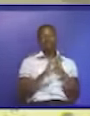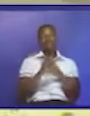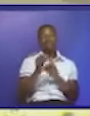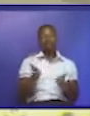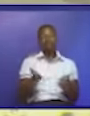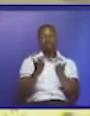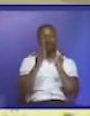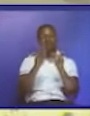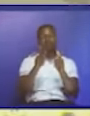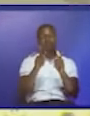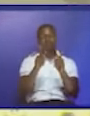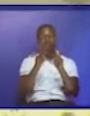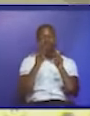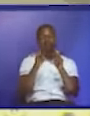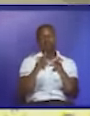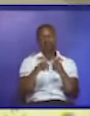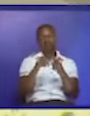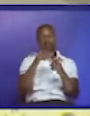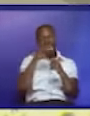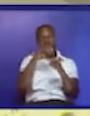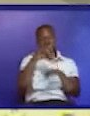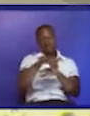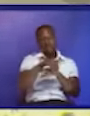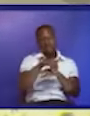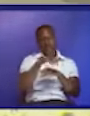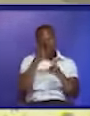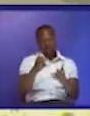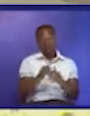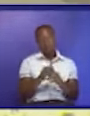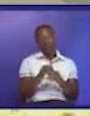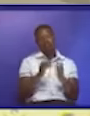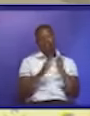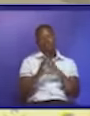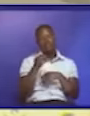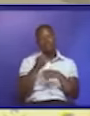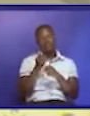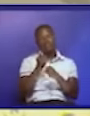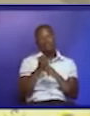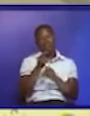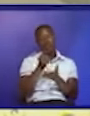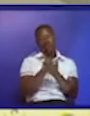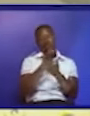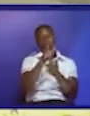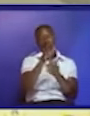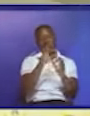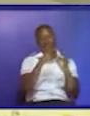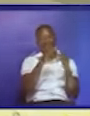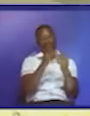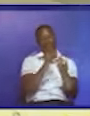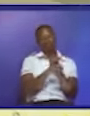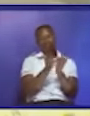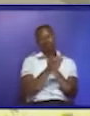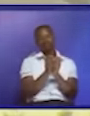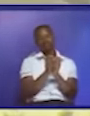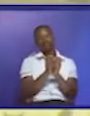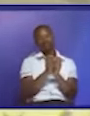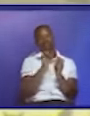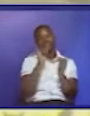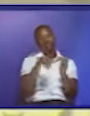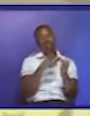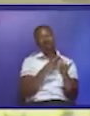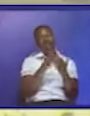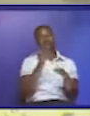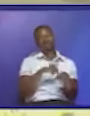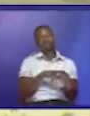you perspective. Waiting for time to change the situation of your family is a waste of time. That kind of knowledge is